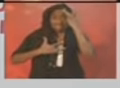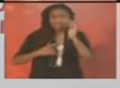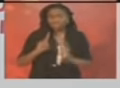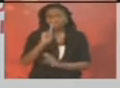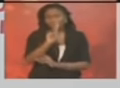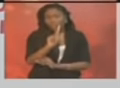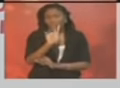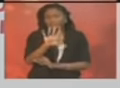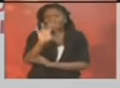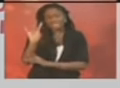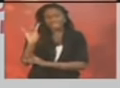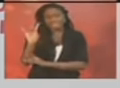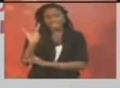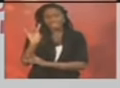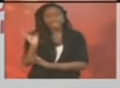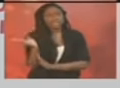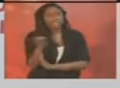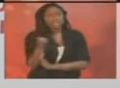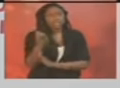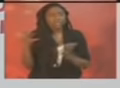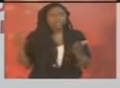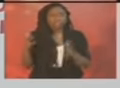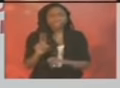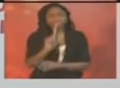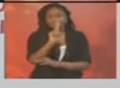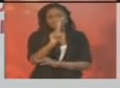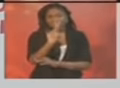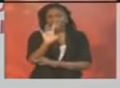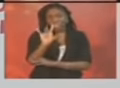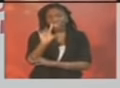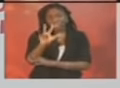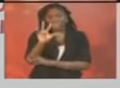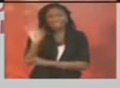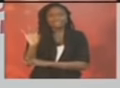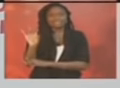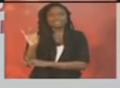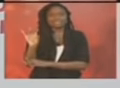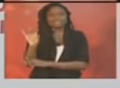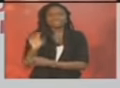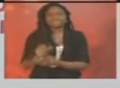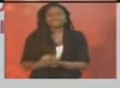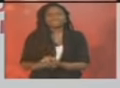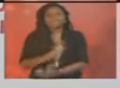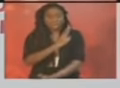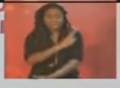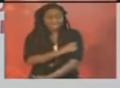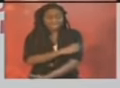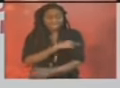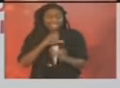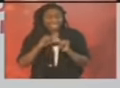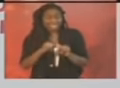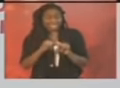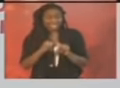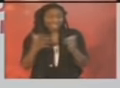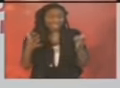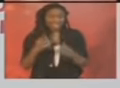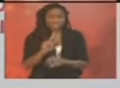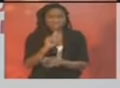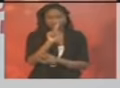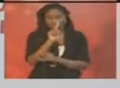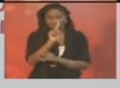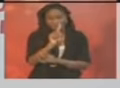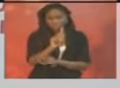number of deaths now at 138. With regards to our hospital, we have 24 persons. We have no one at our step-down